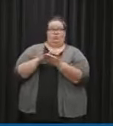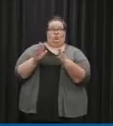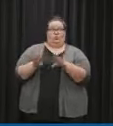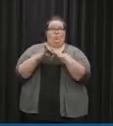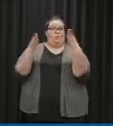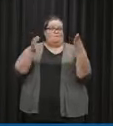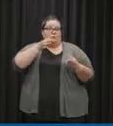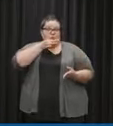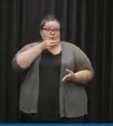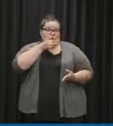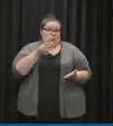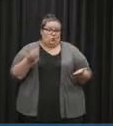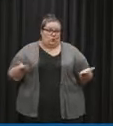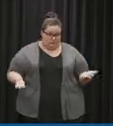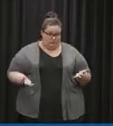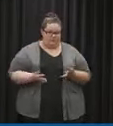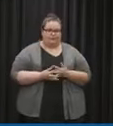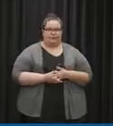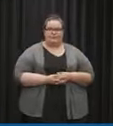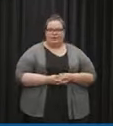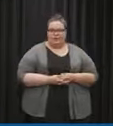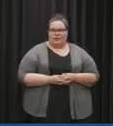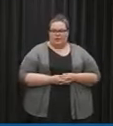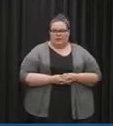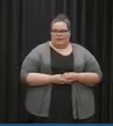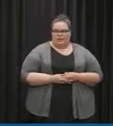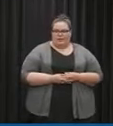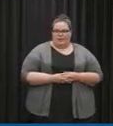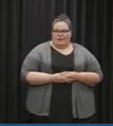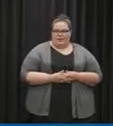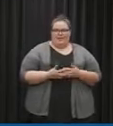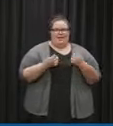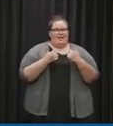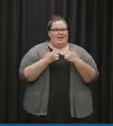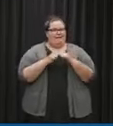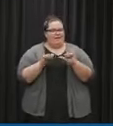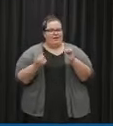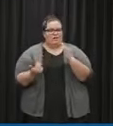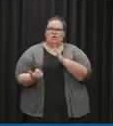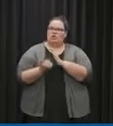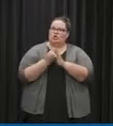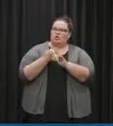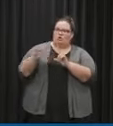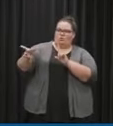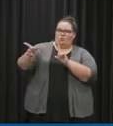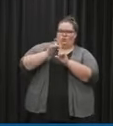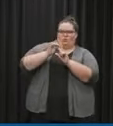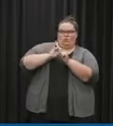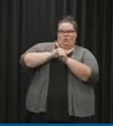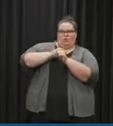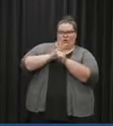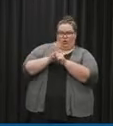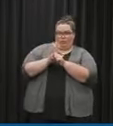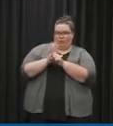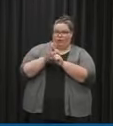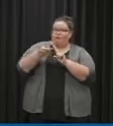into the next phase of having schools reopen, that any importation of cases that are travel-related, which we expect to